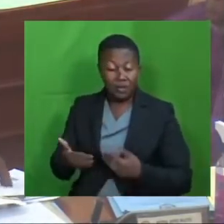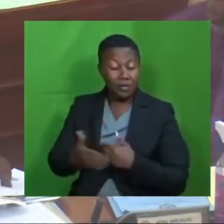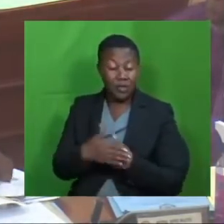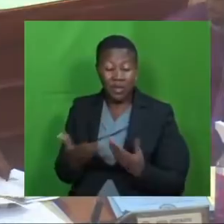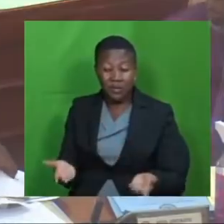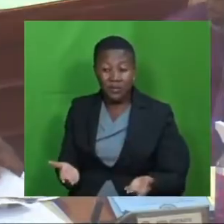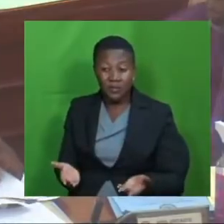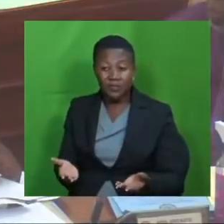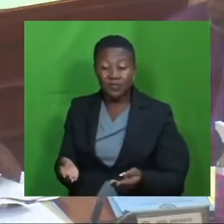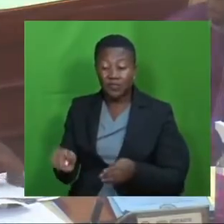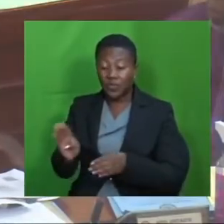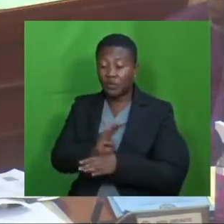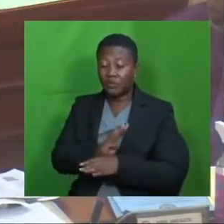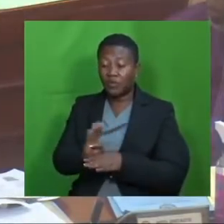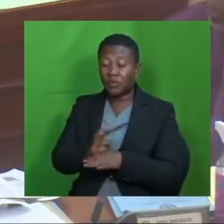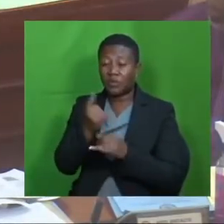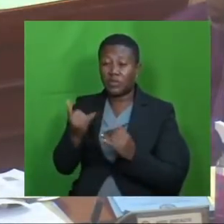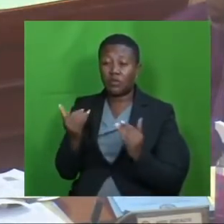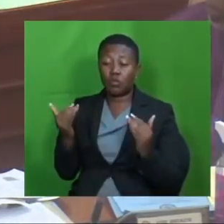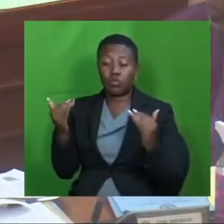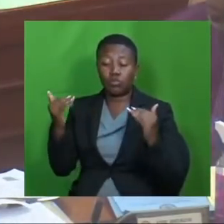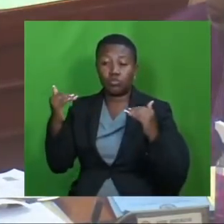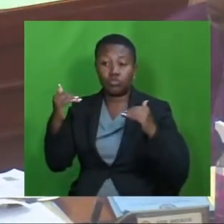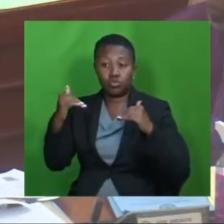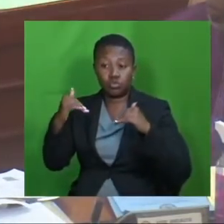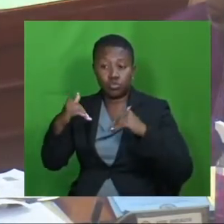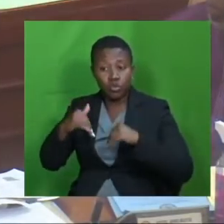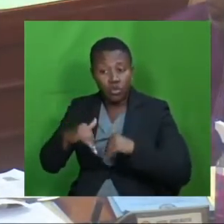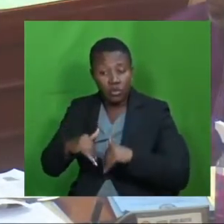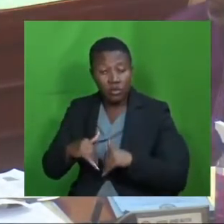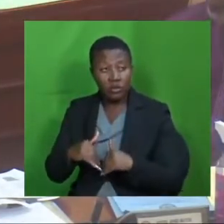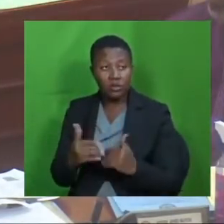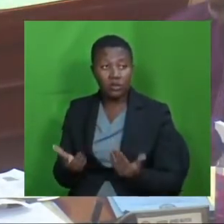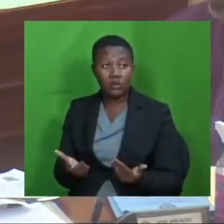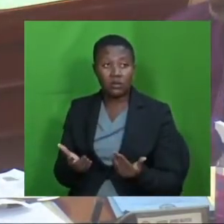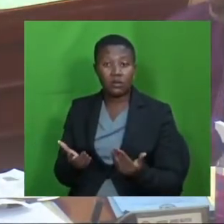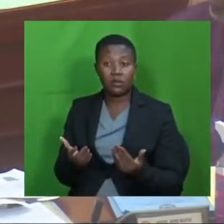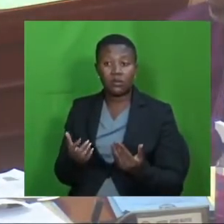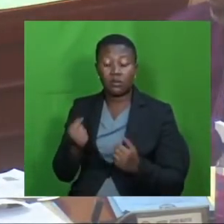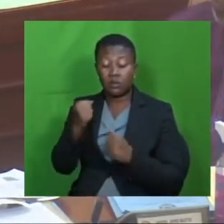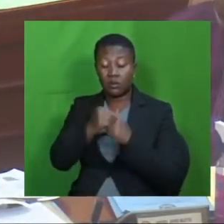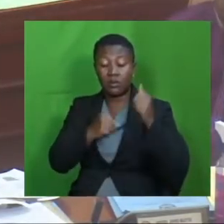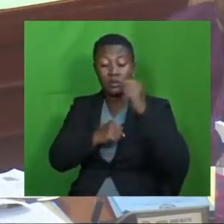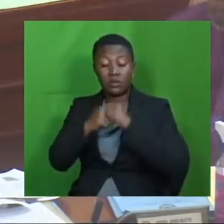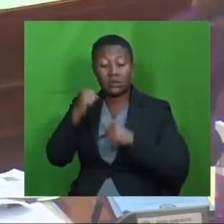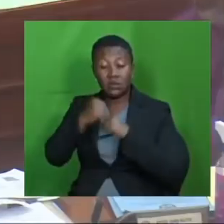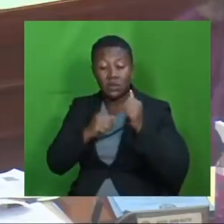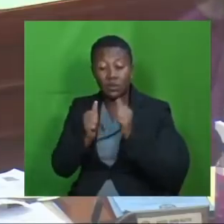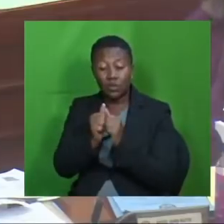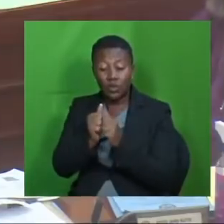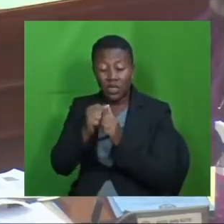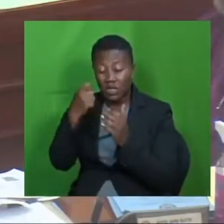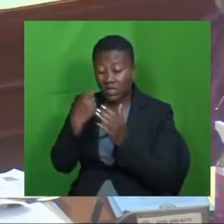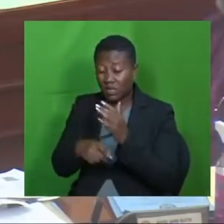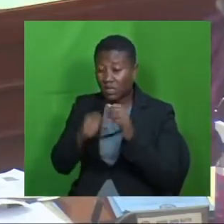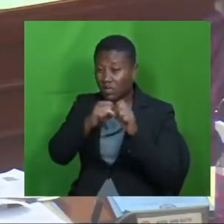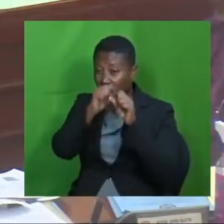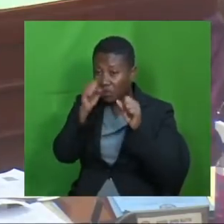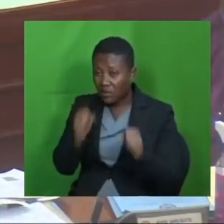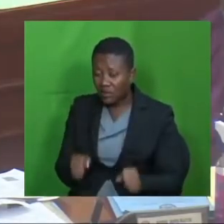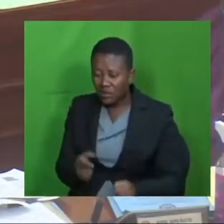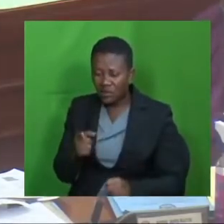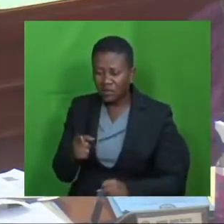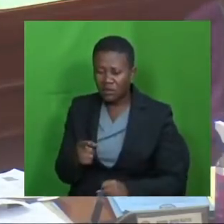are suffocating under your watch. The structure of our tax system is the most nuisance